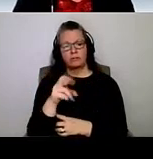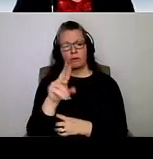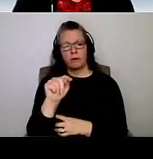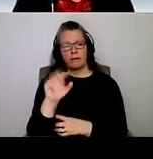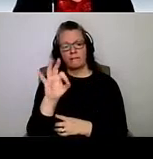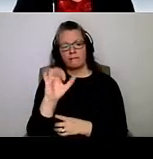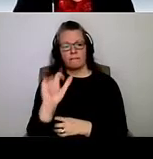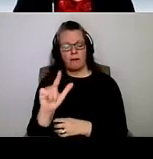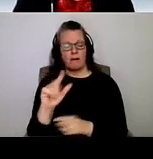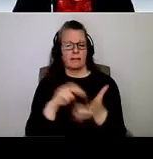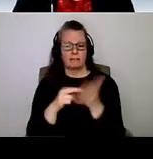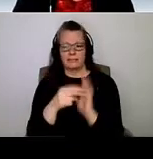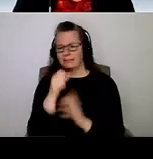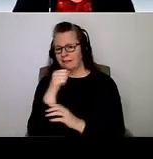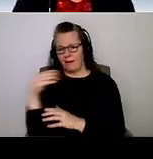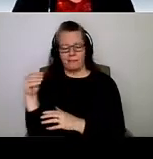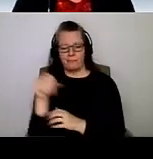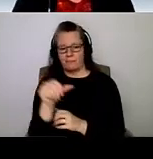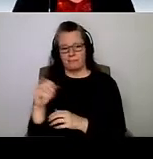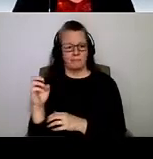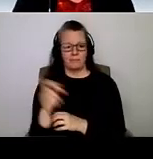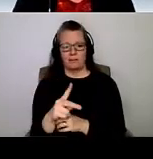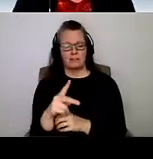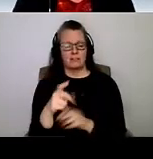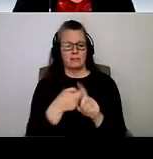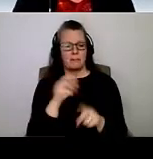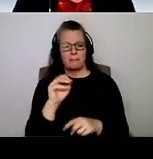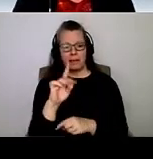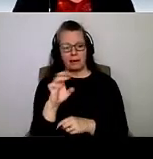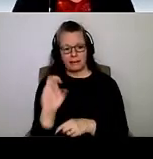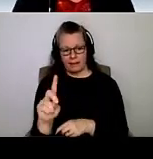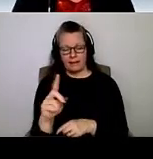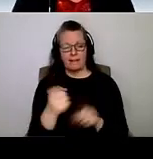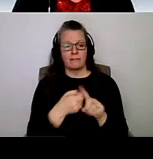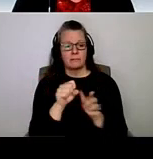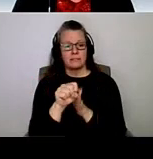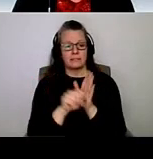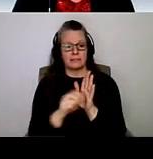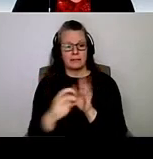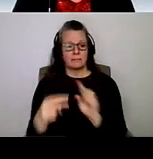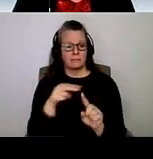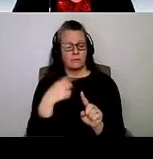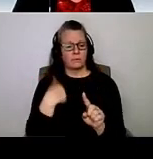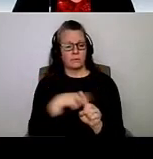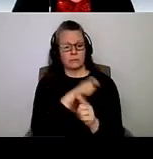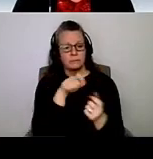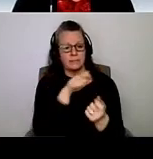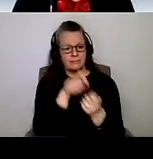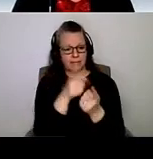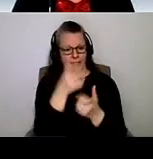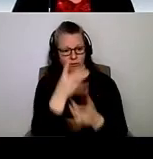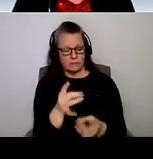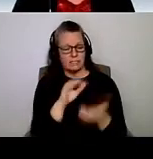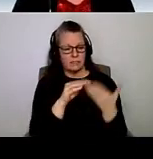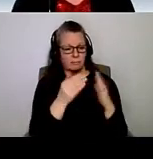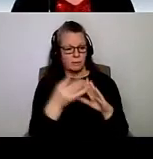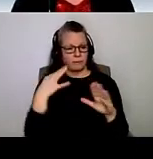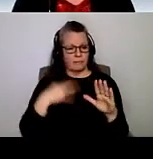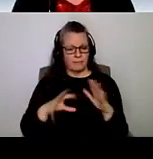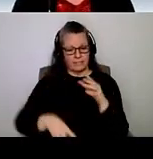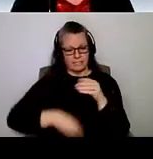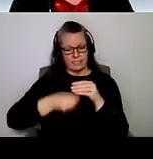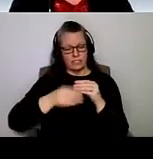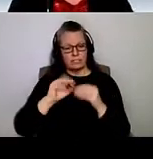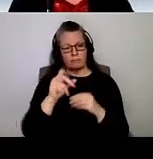unreimbursed costs for Medicaid, because from the state perspective, we're particularly interested in community benefits in addition to that care for